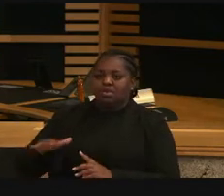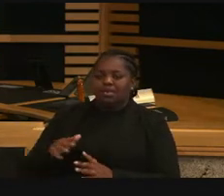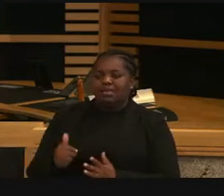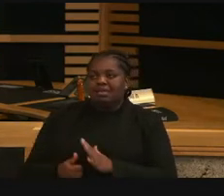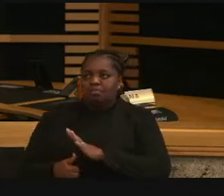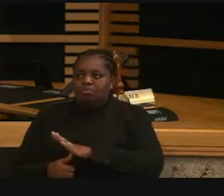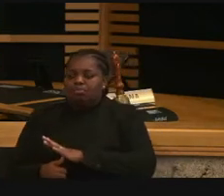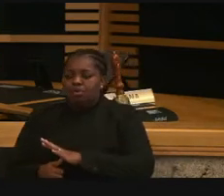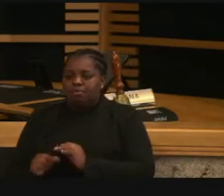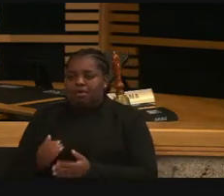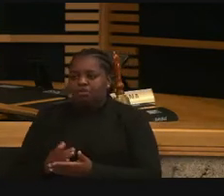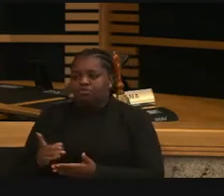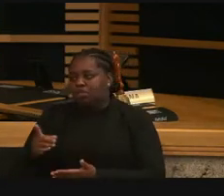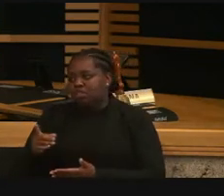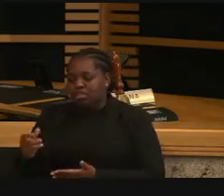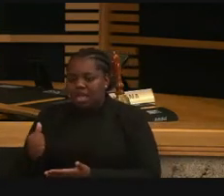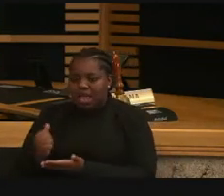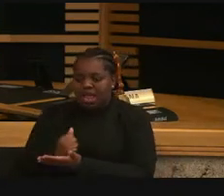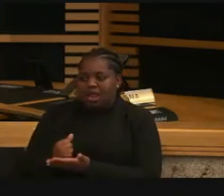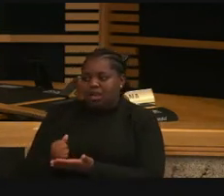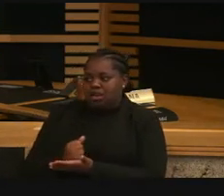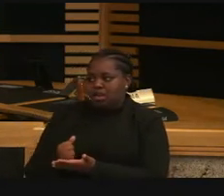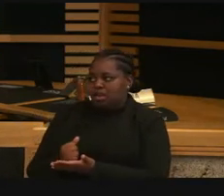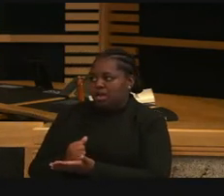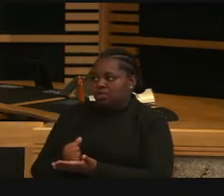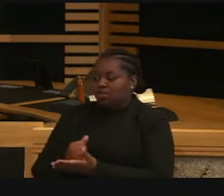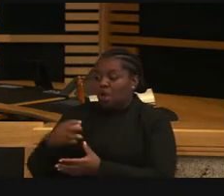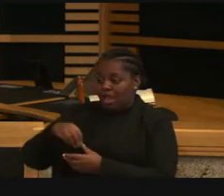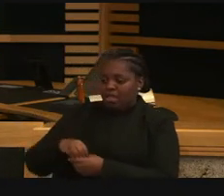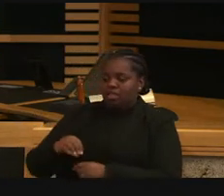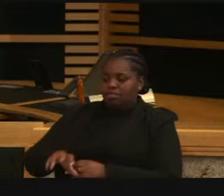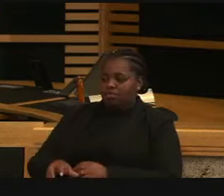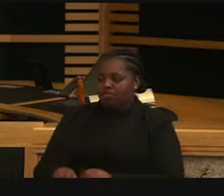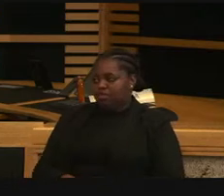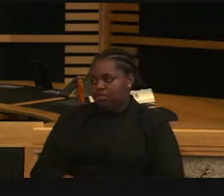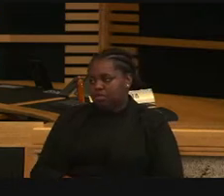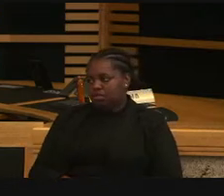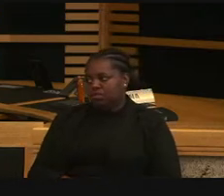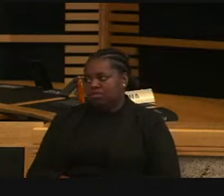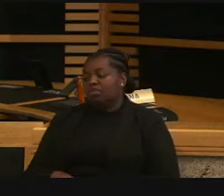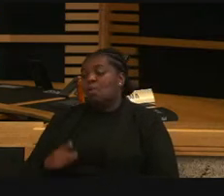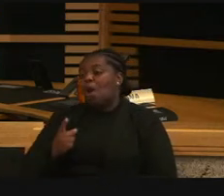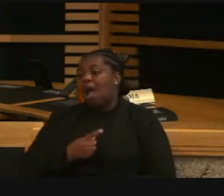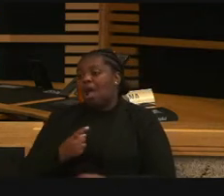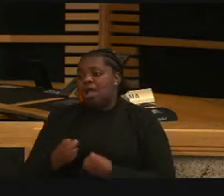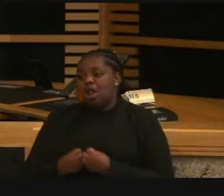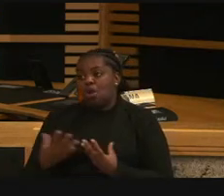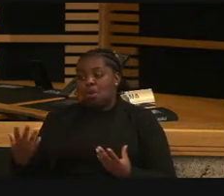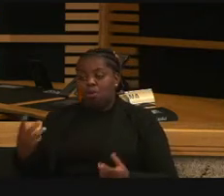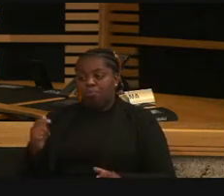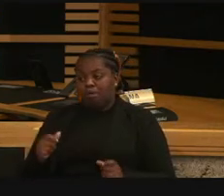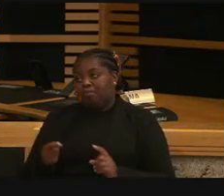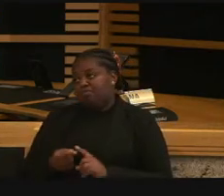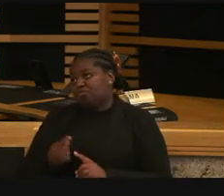of registering their vehicles within the province. Kuthwake uninzi lela cala